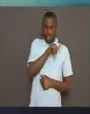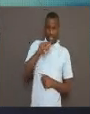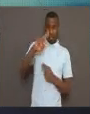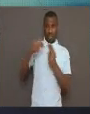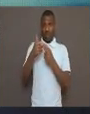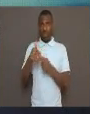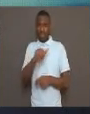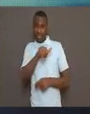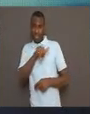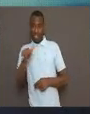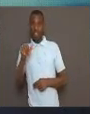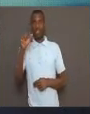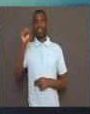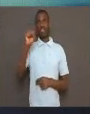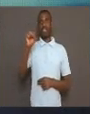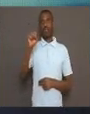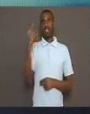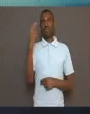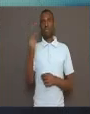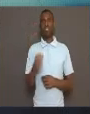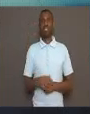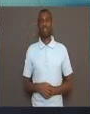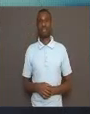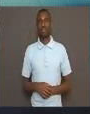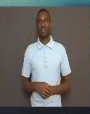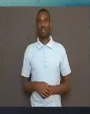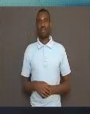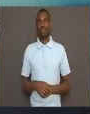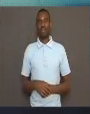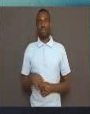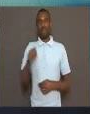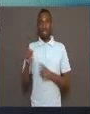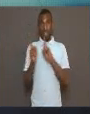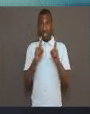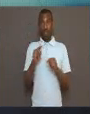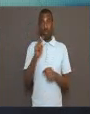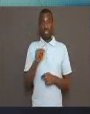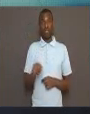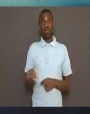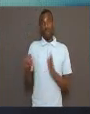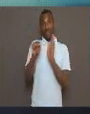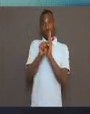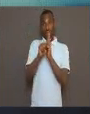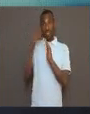units as stress, newtons per square meter.